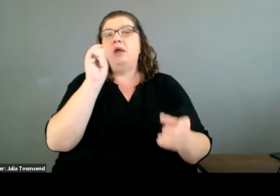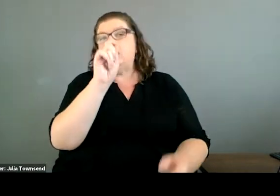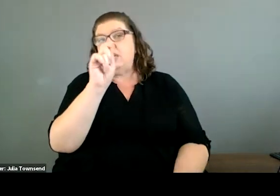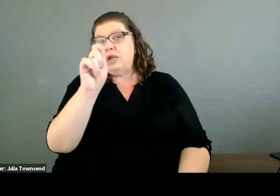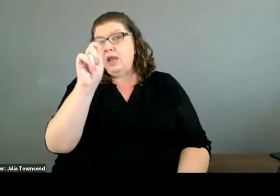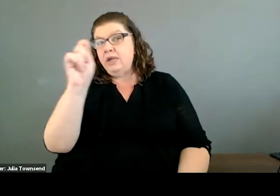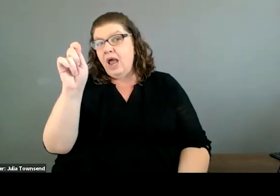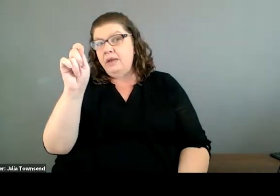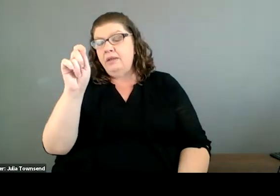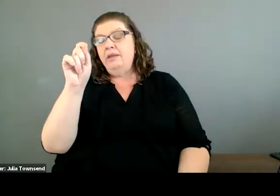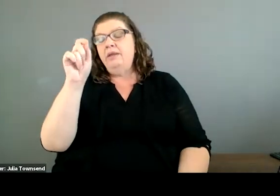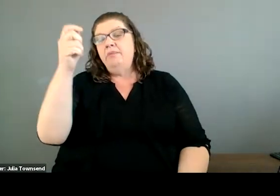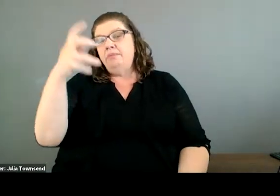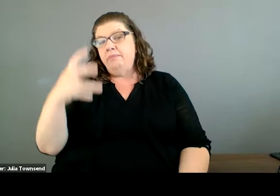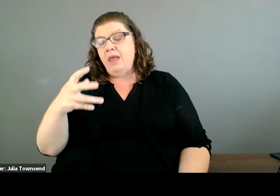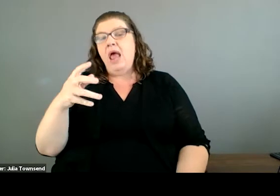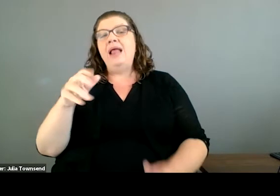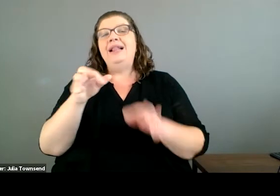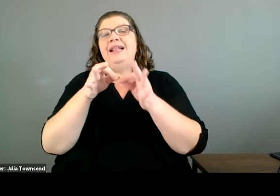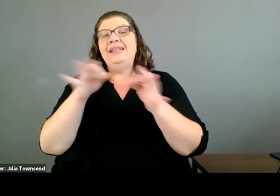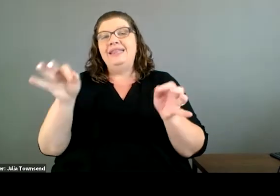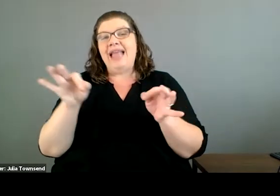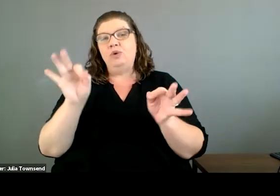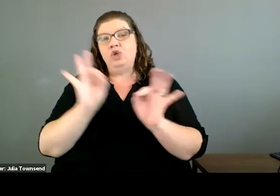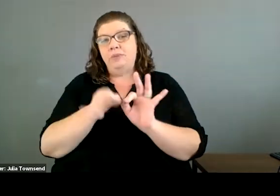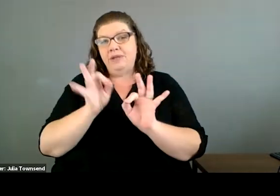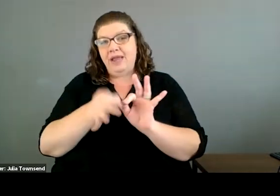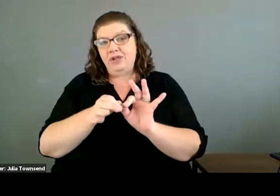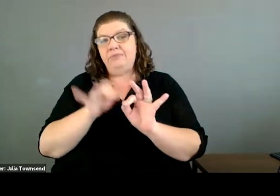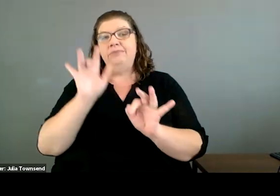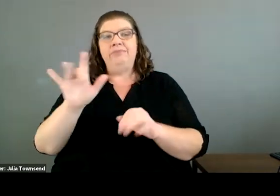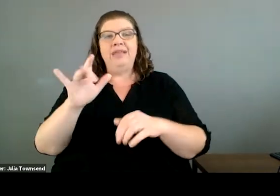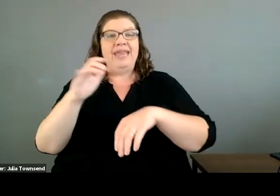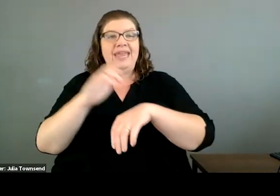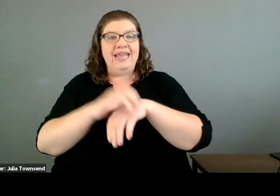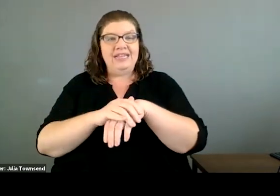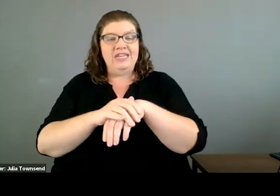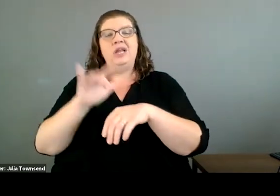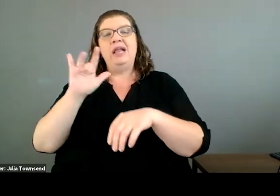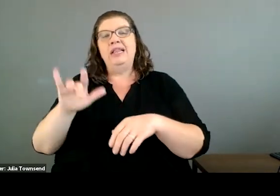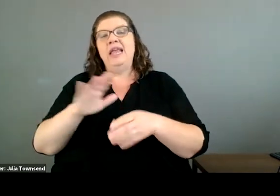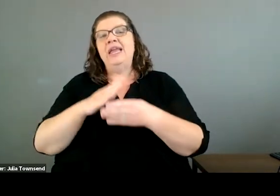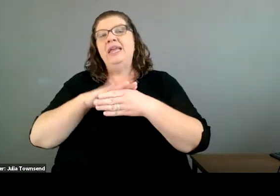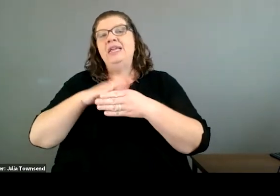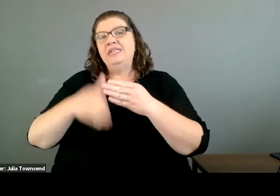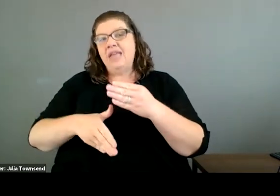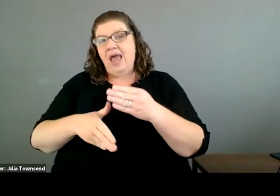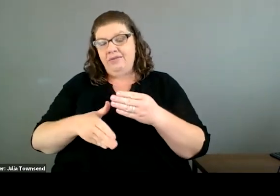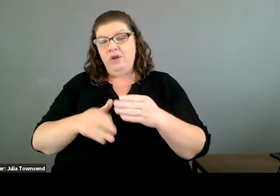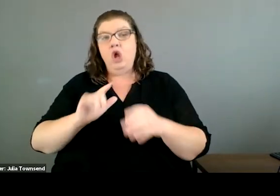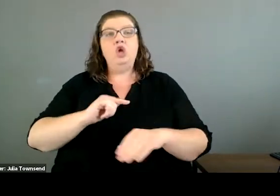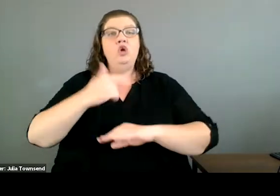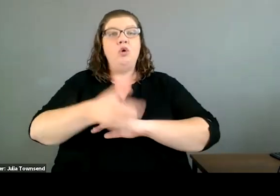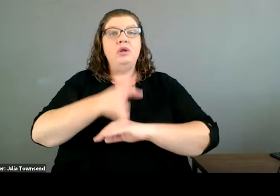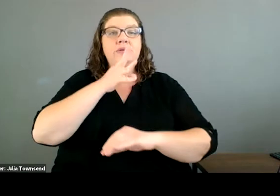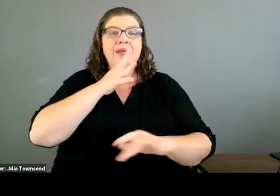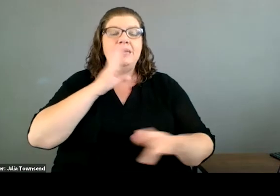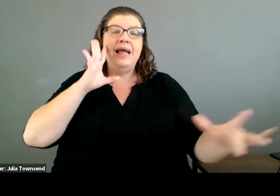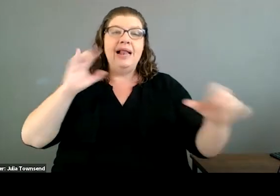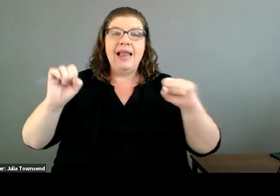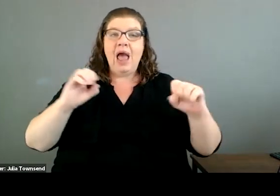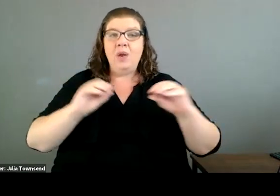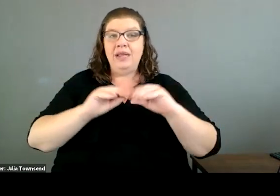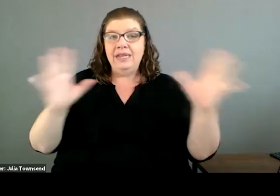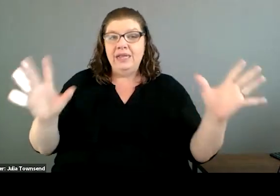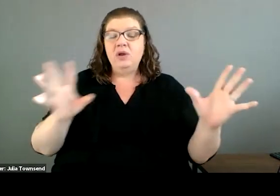select Language Interpretation. Then select English and click Done. When it's your turn to speak, please remember to be loud and clear and speak